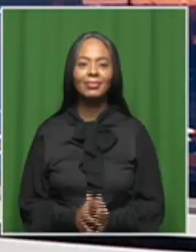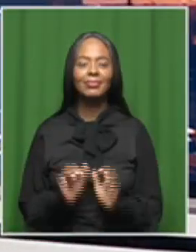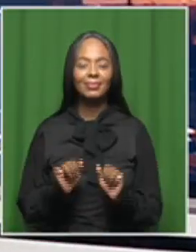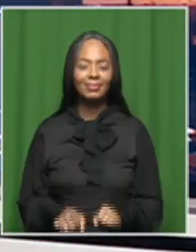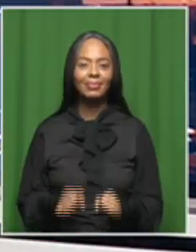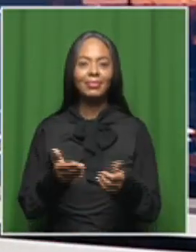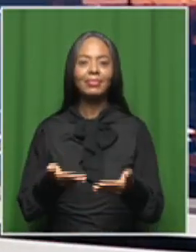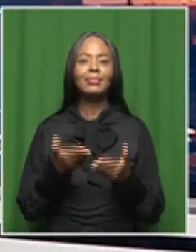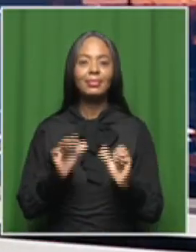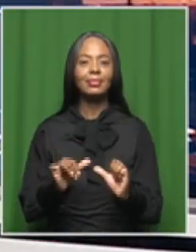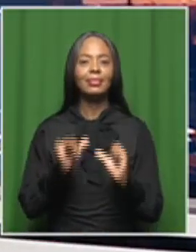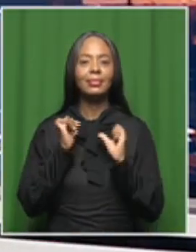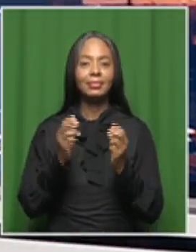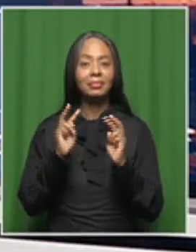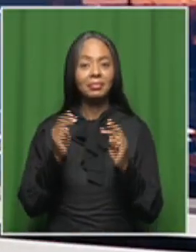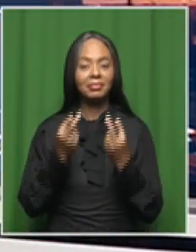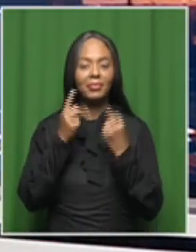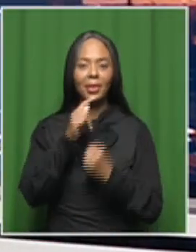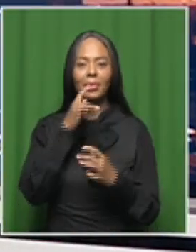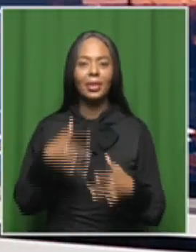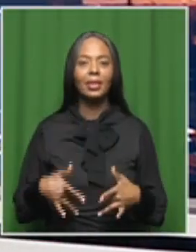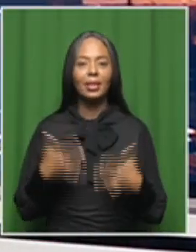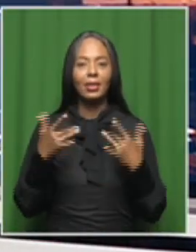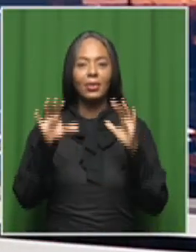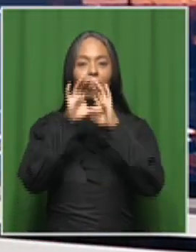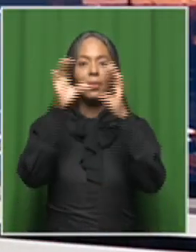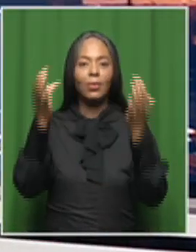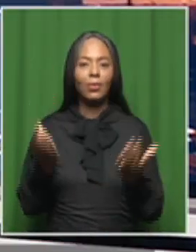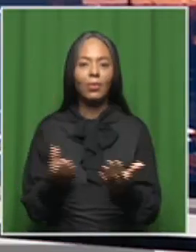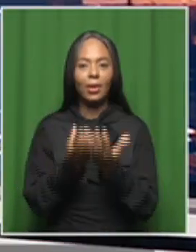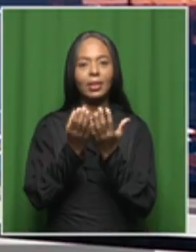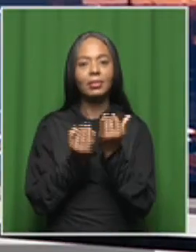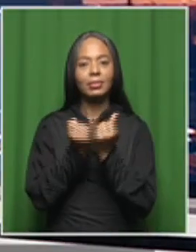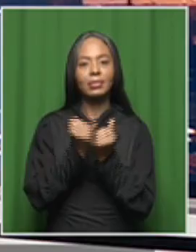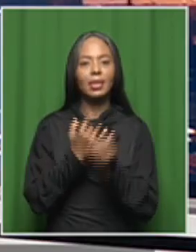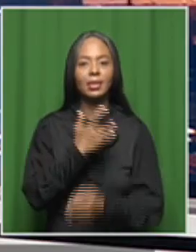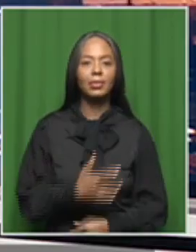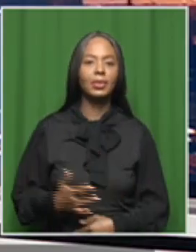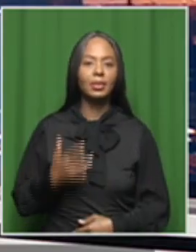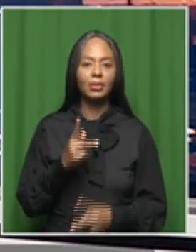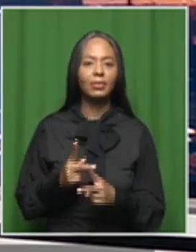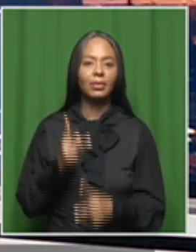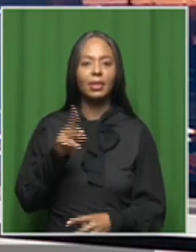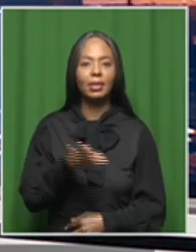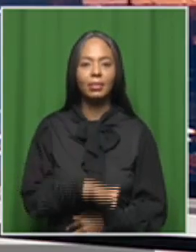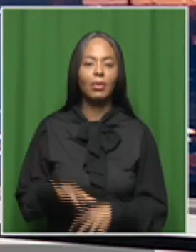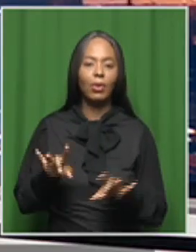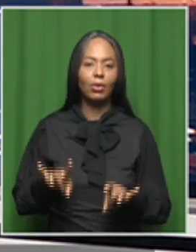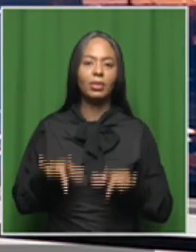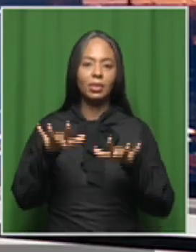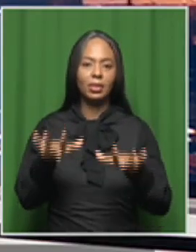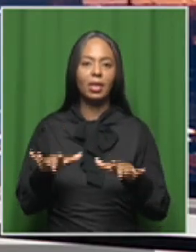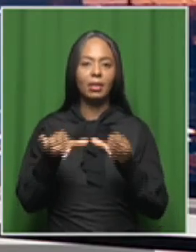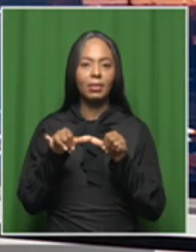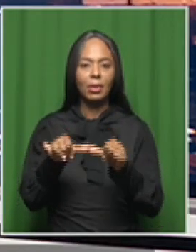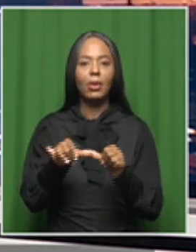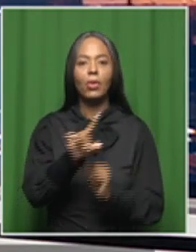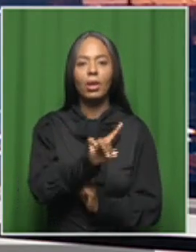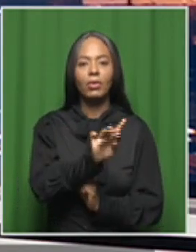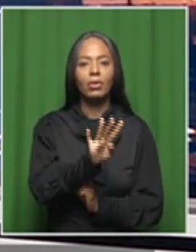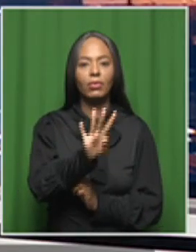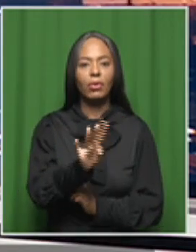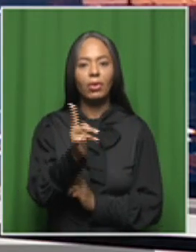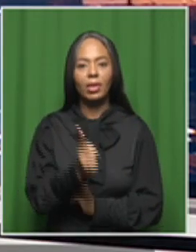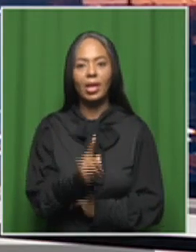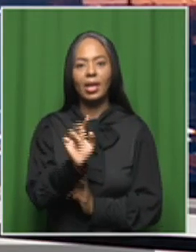Welcome back. You are still watching Morning Live. Now, in the World Test Championship final out at Lord's, Australia will resume on 144 for